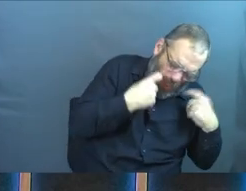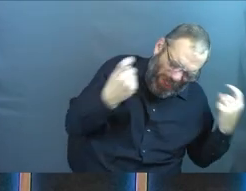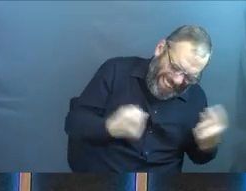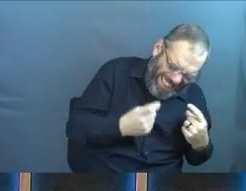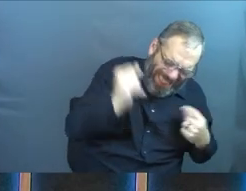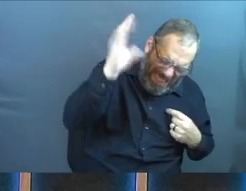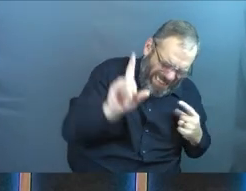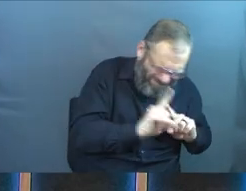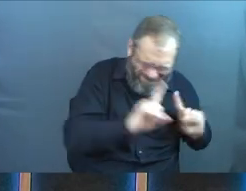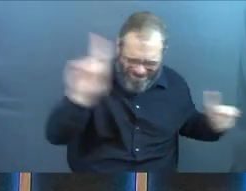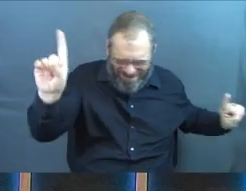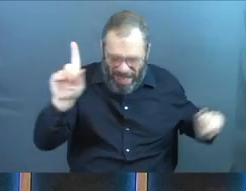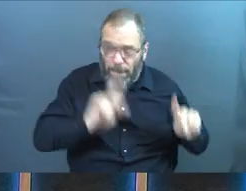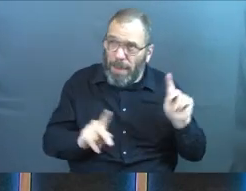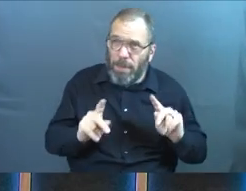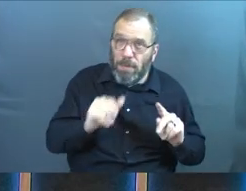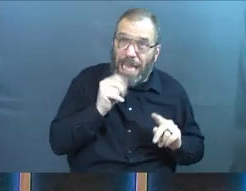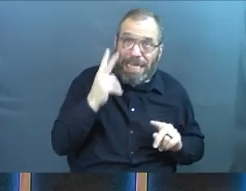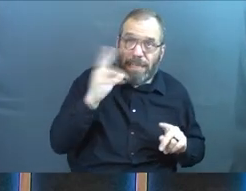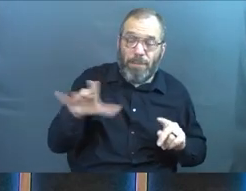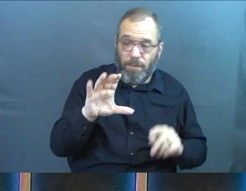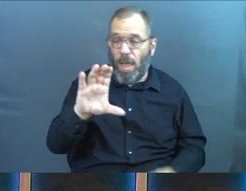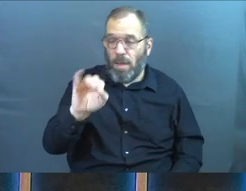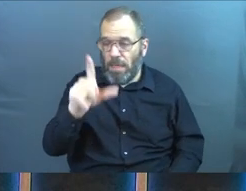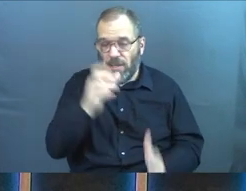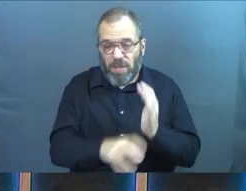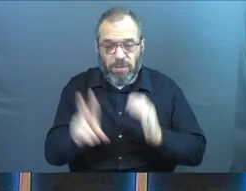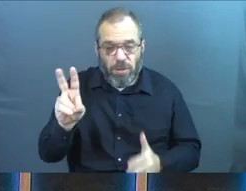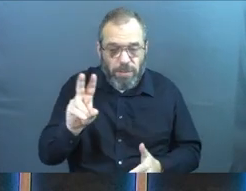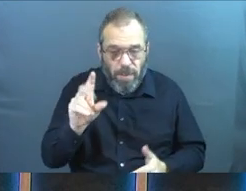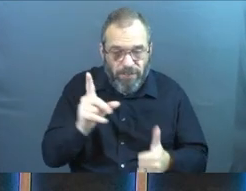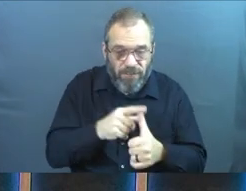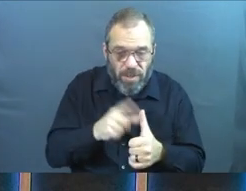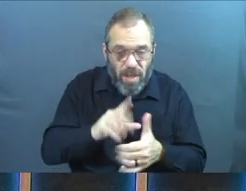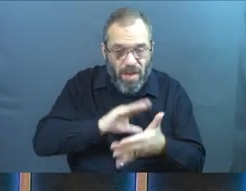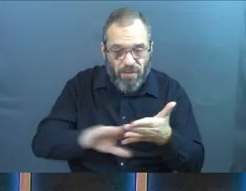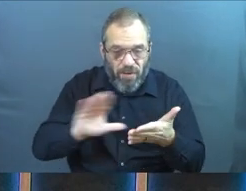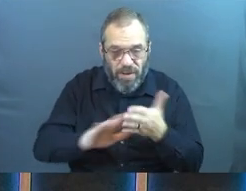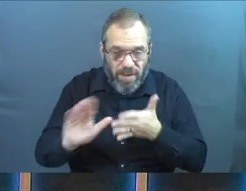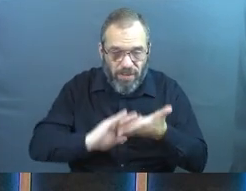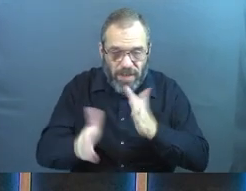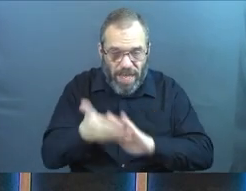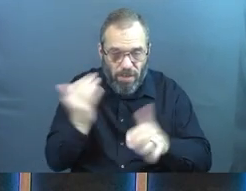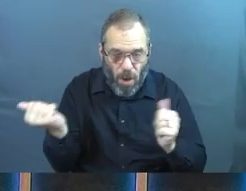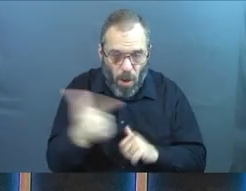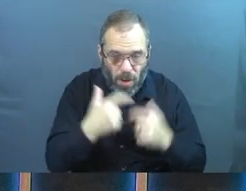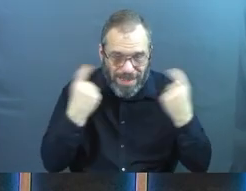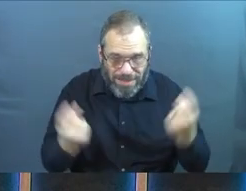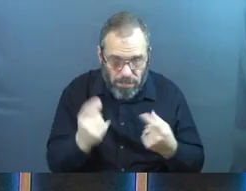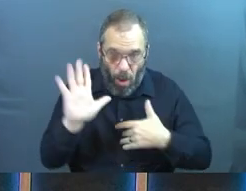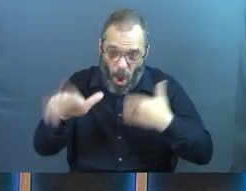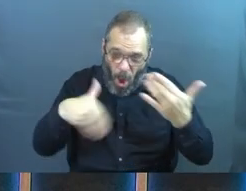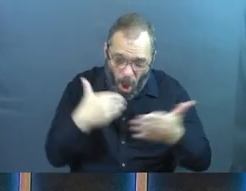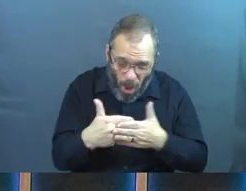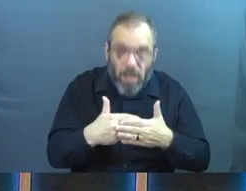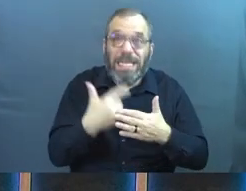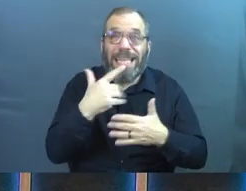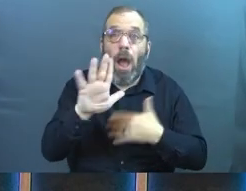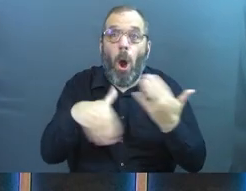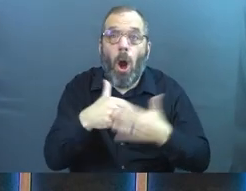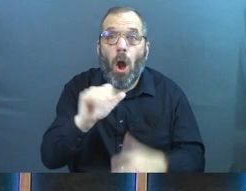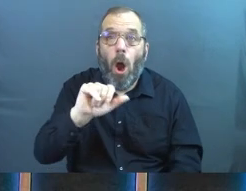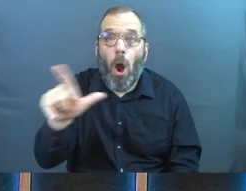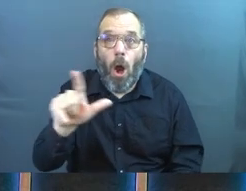the spirit realm, even though people didn't see it. Colossians 2, it says, number one, he forgave us all our sins. All of it, say all.